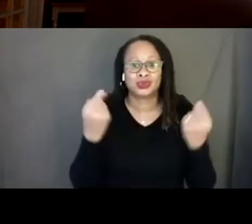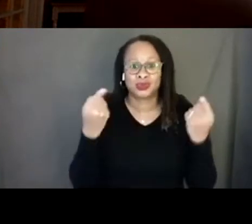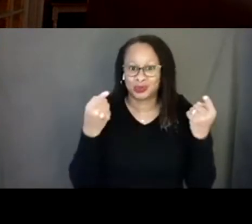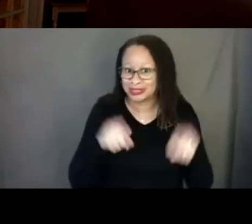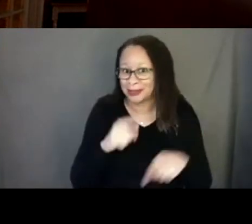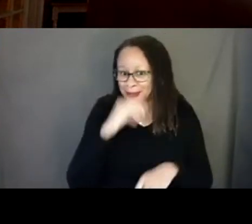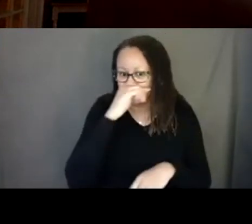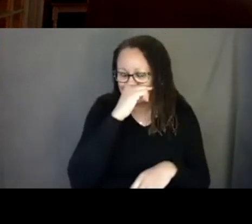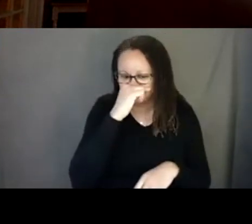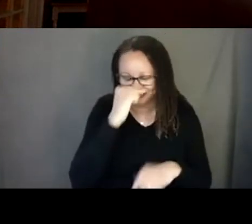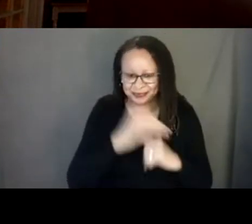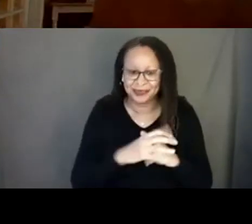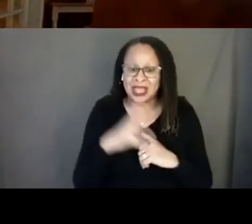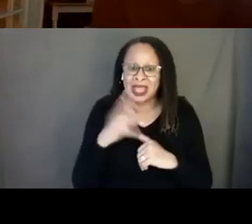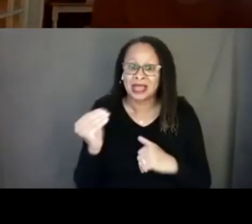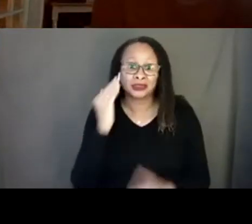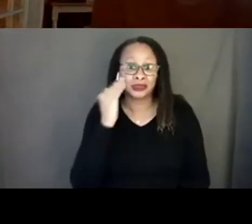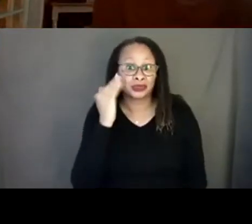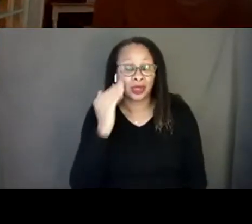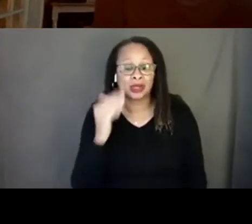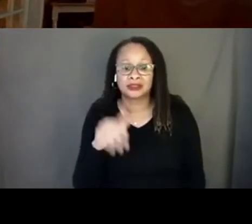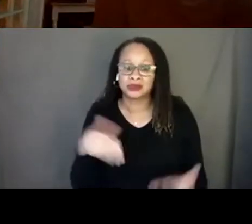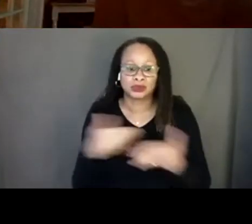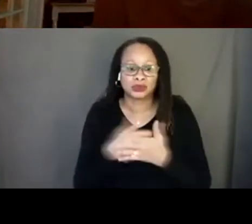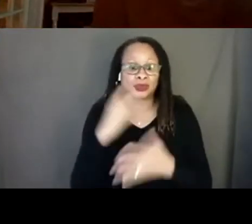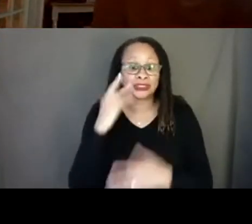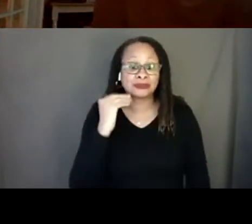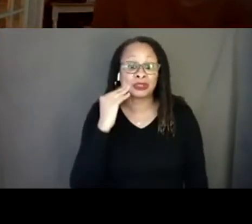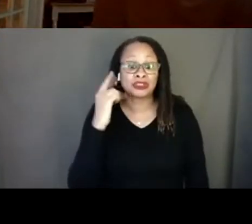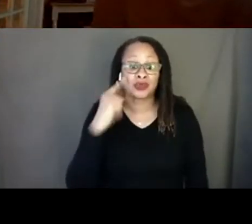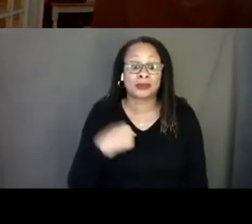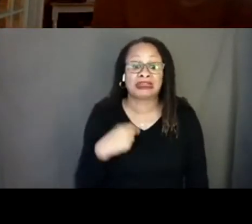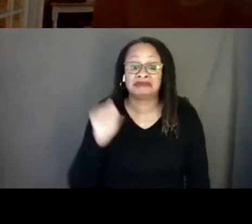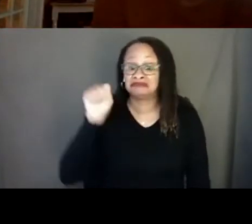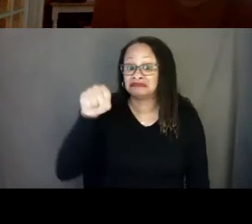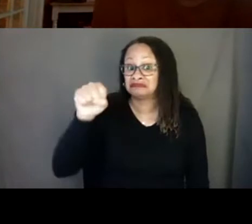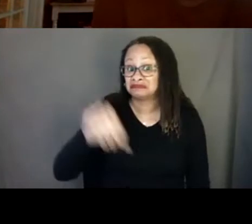And, you know, it was definitely a new experience for me, and